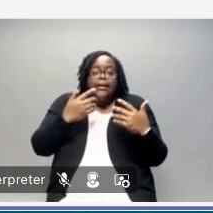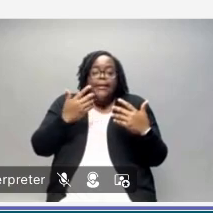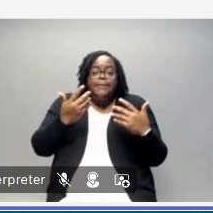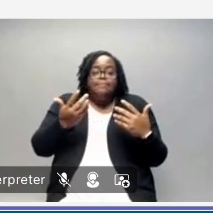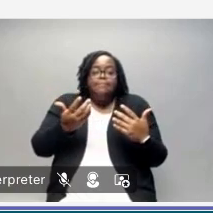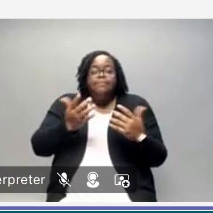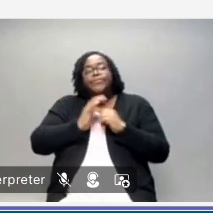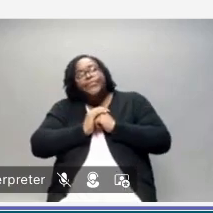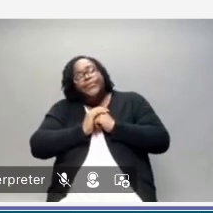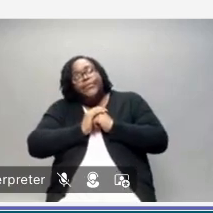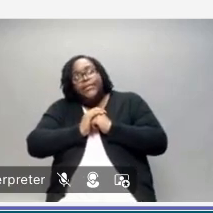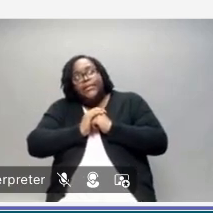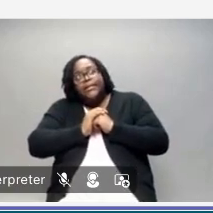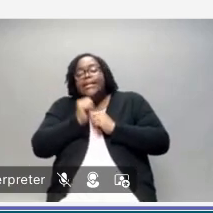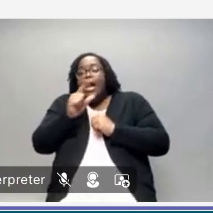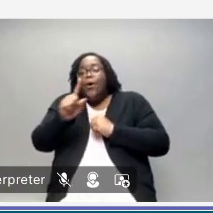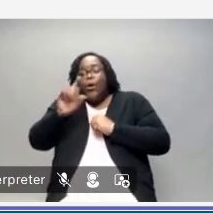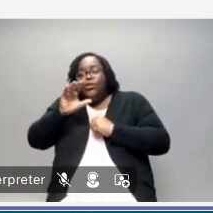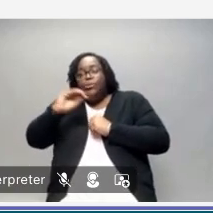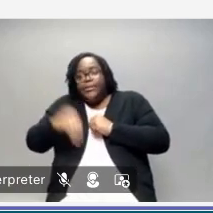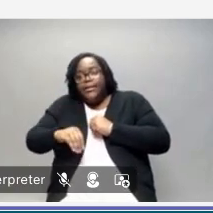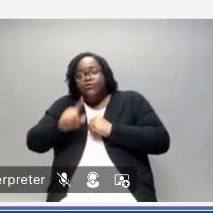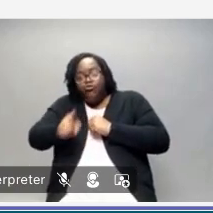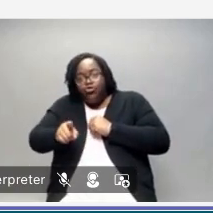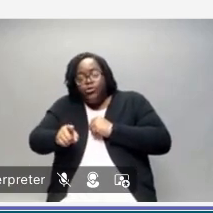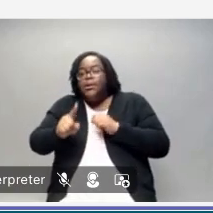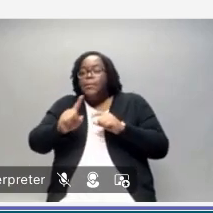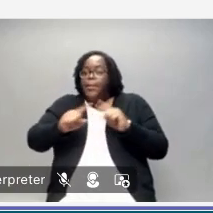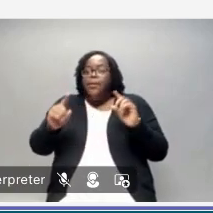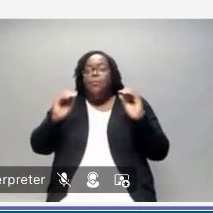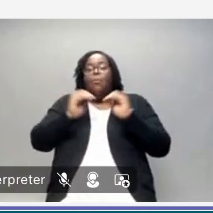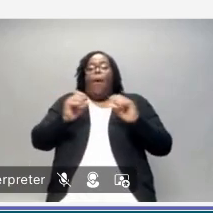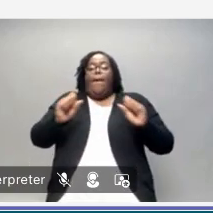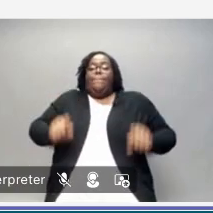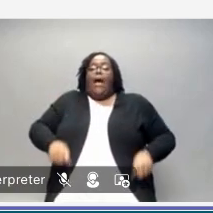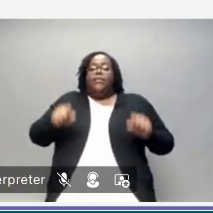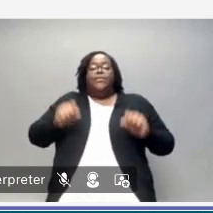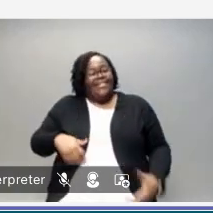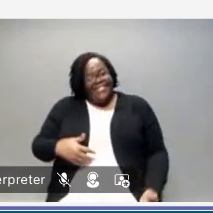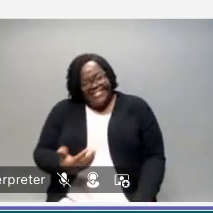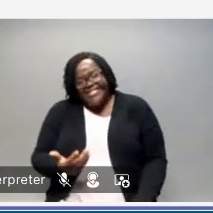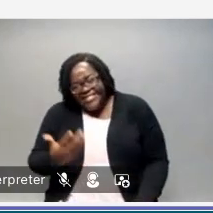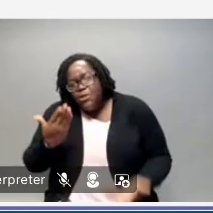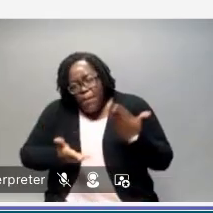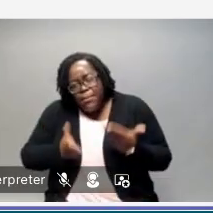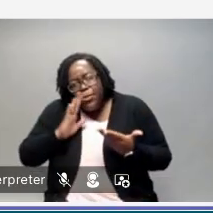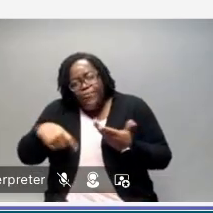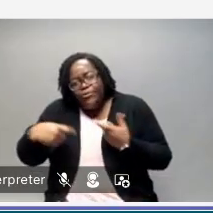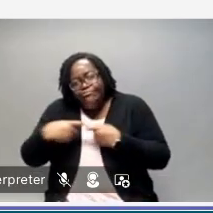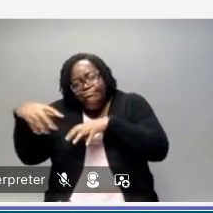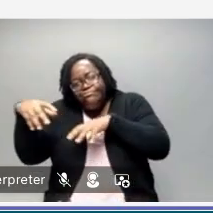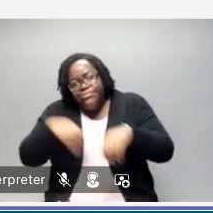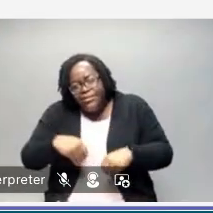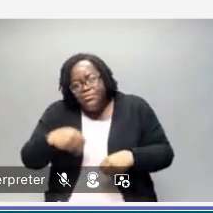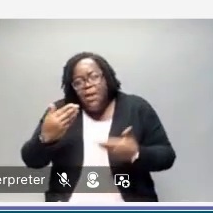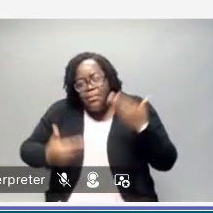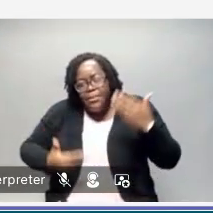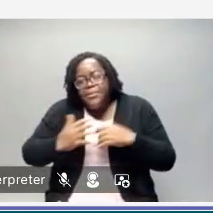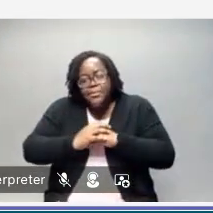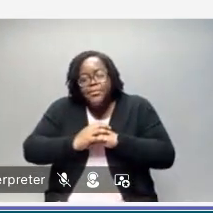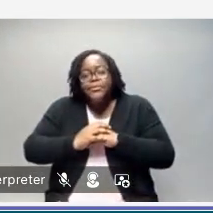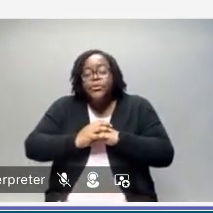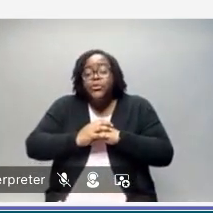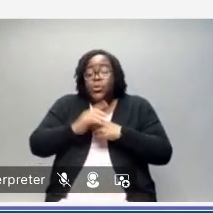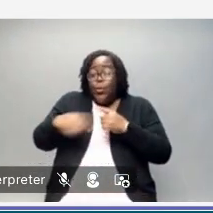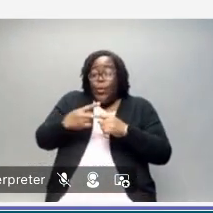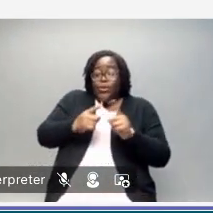I wouldn't say sure, but higher, much higher possibility that we will be shutting off your power. And when you're in that 1